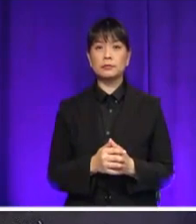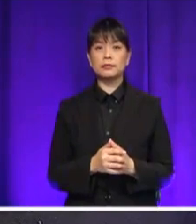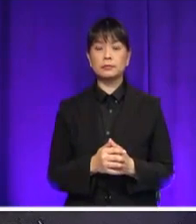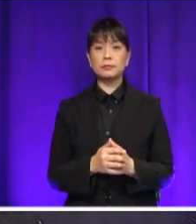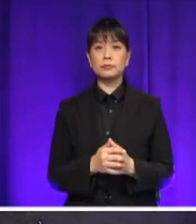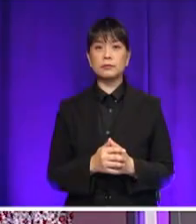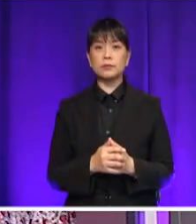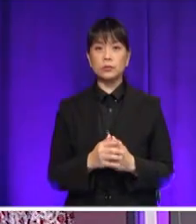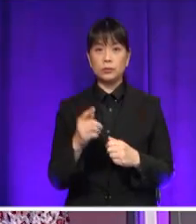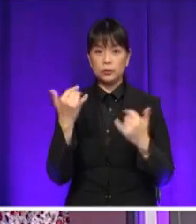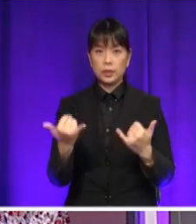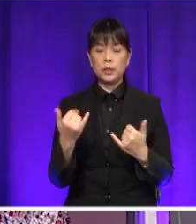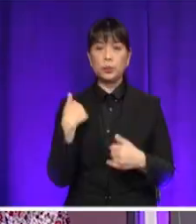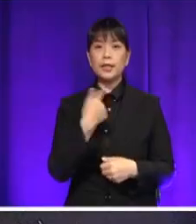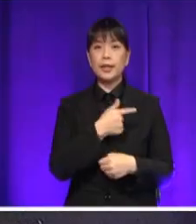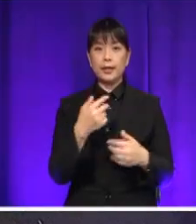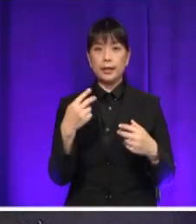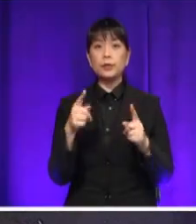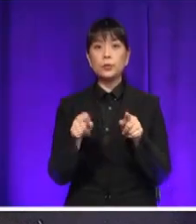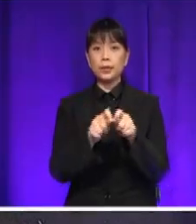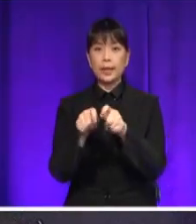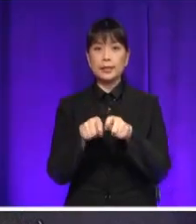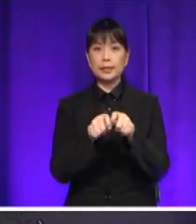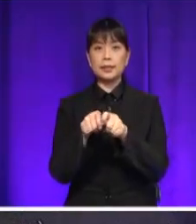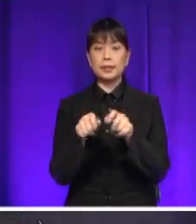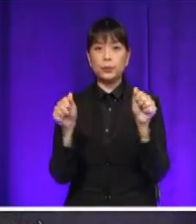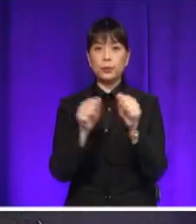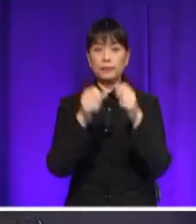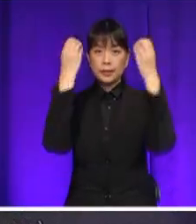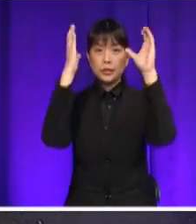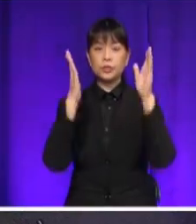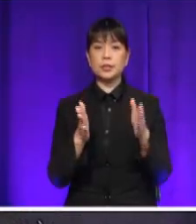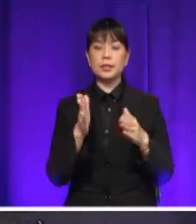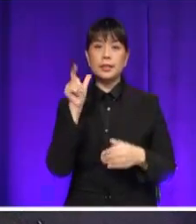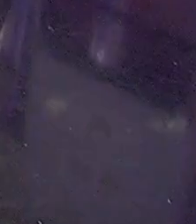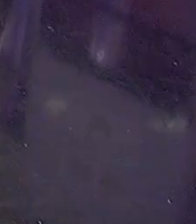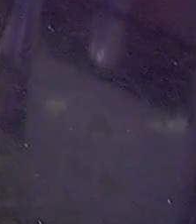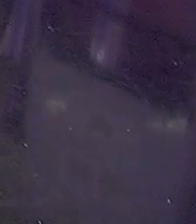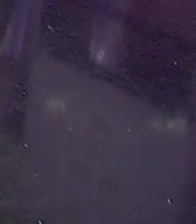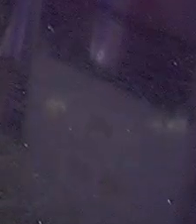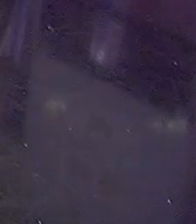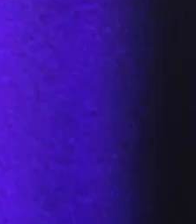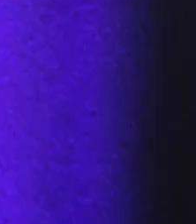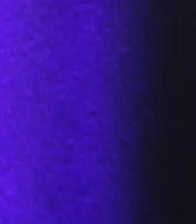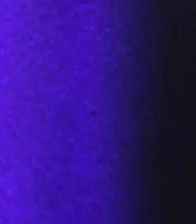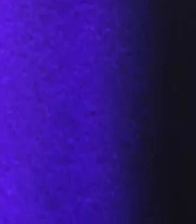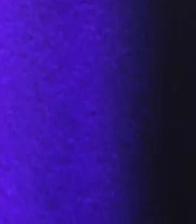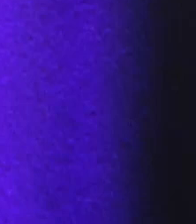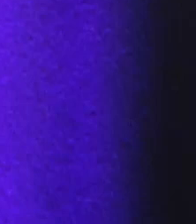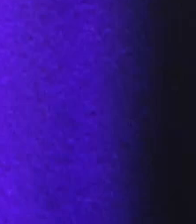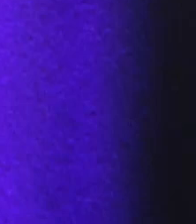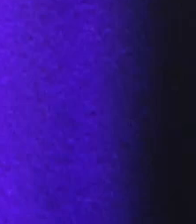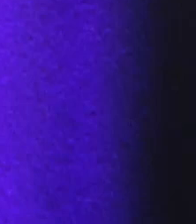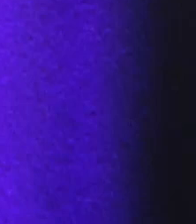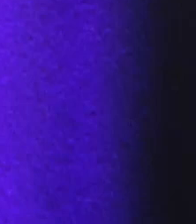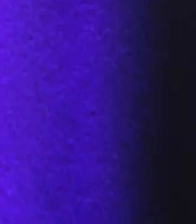today together with Miss Kulina from SMK Sultan Abdul Samad Petaling Jaya because she will be our sign